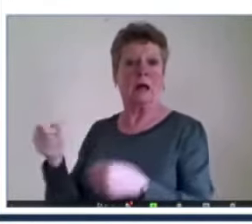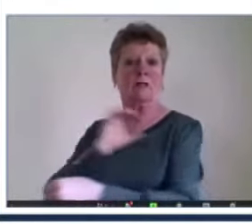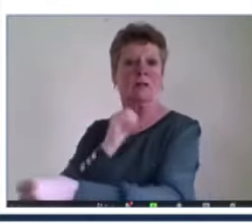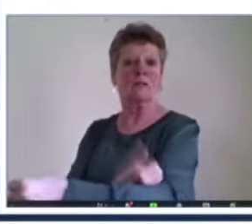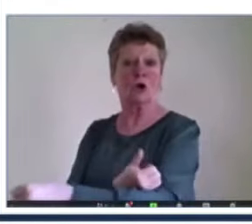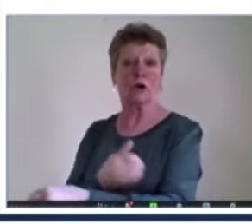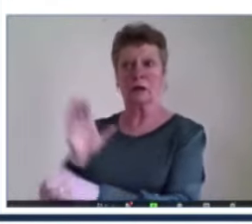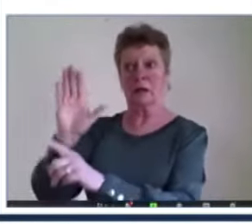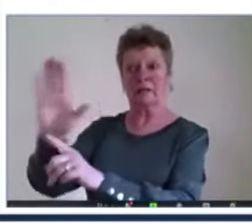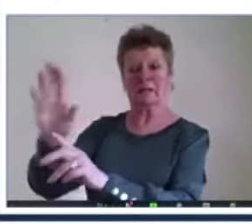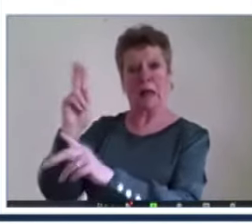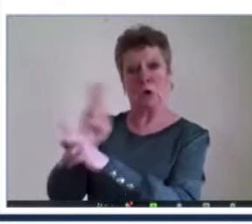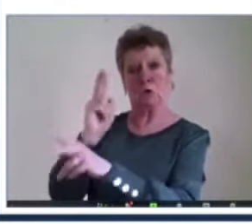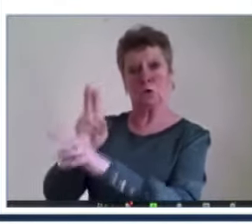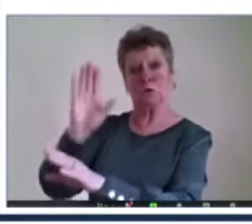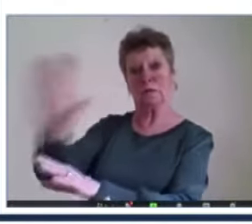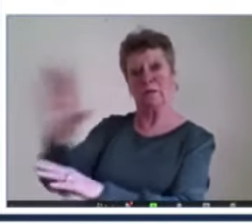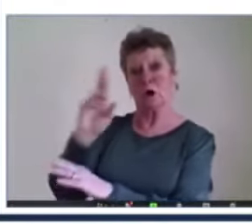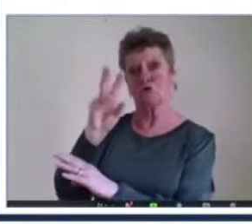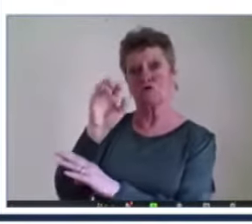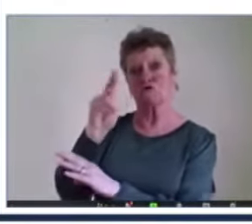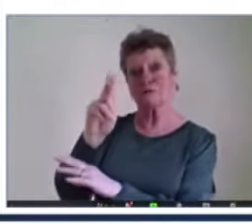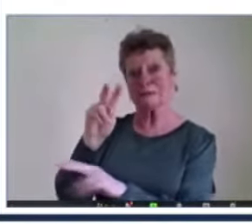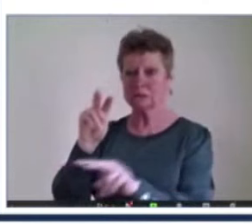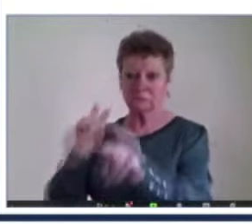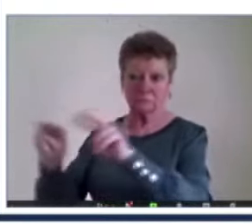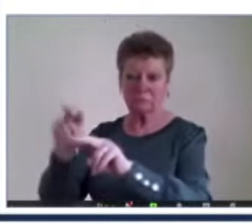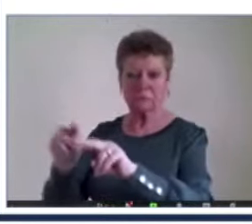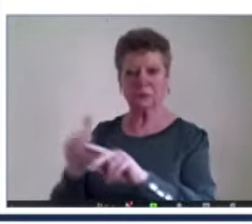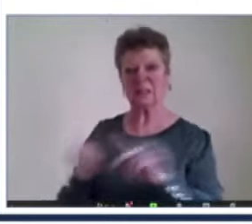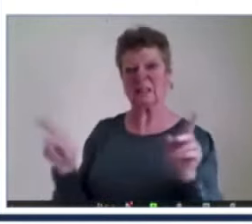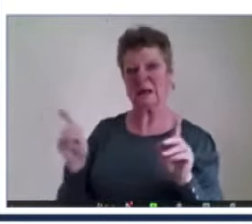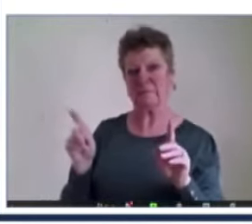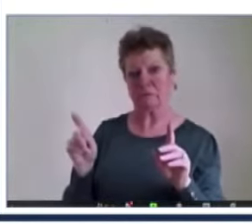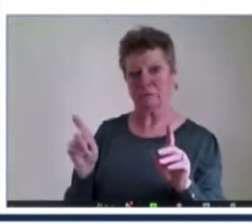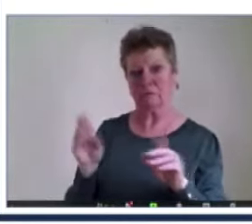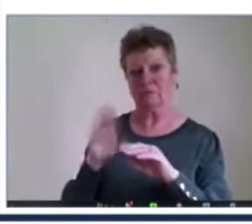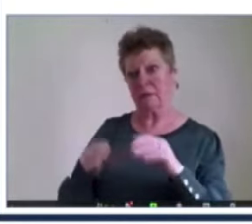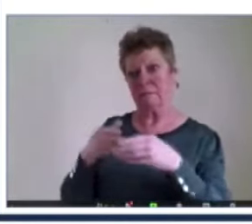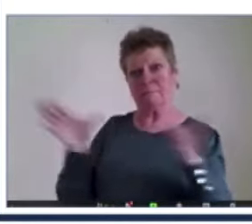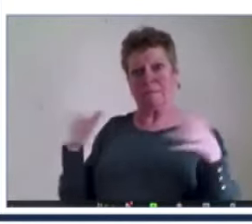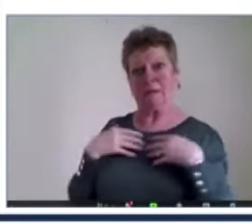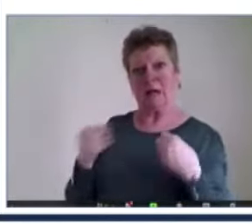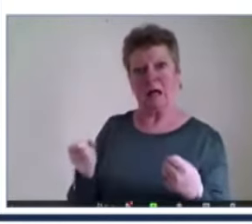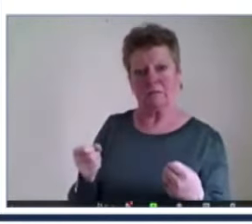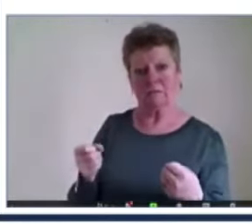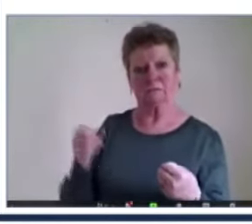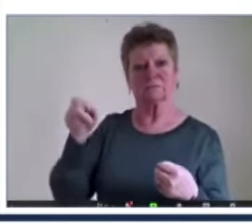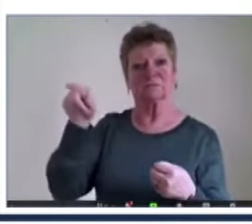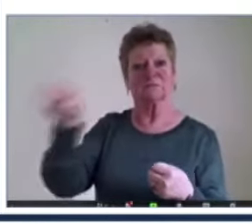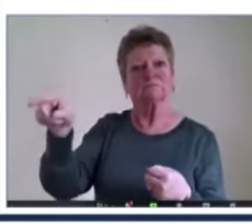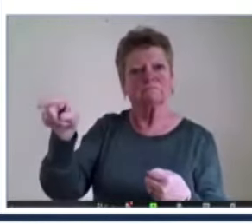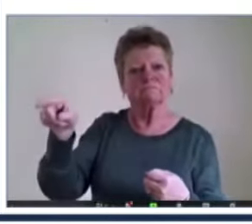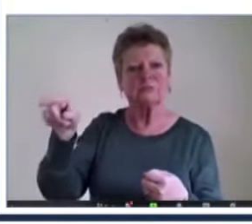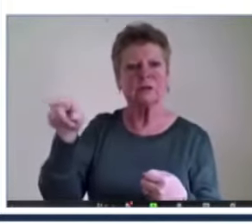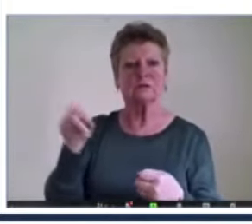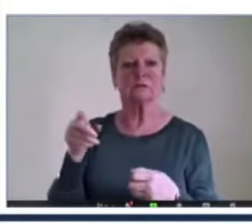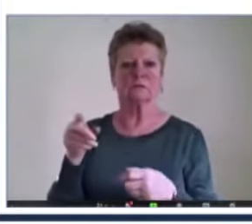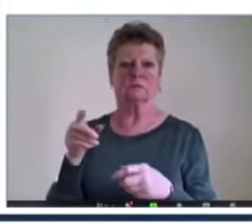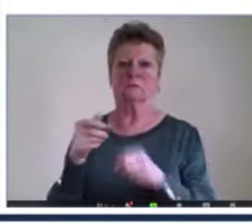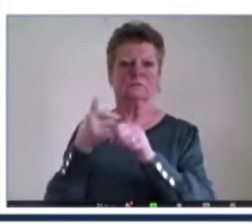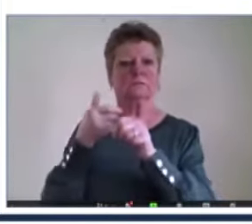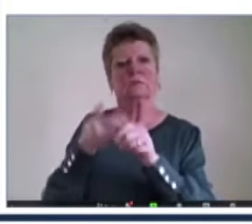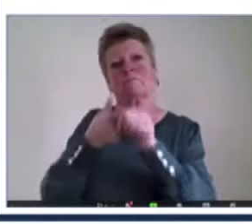from the risk levels than public health use it, because they're based on what they need to do in terms of